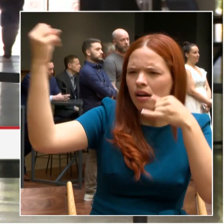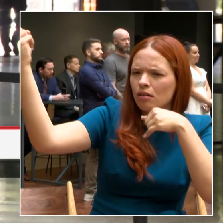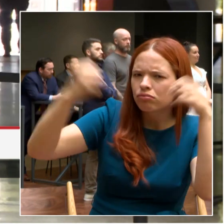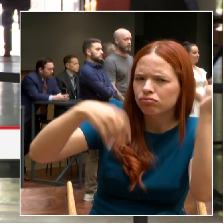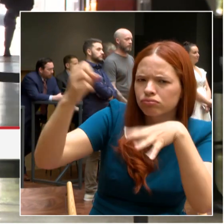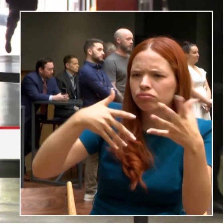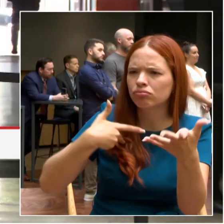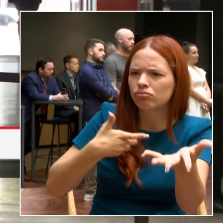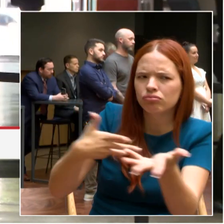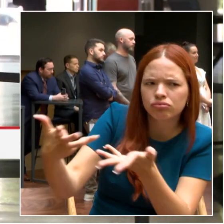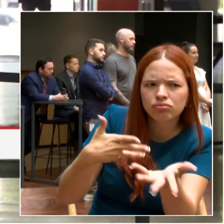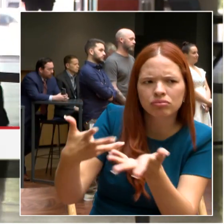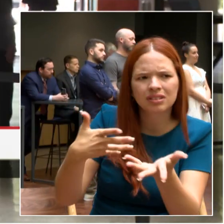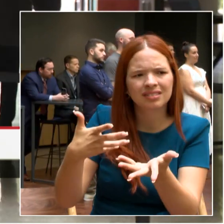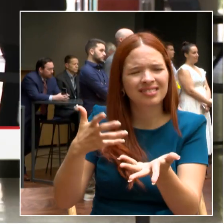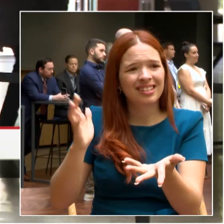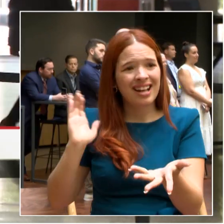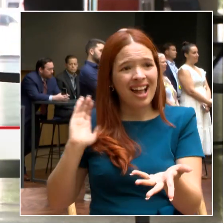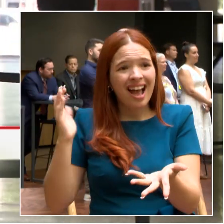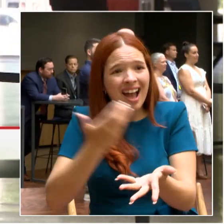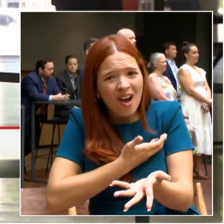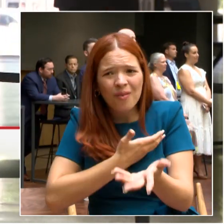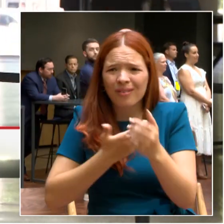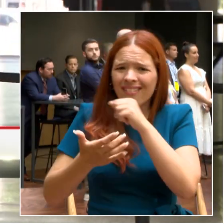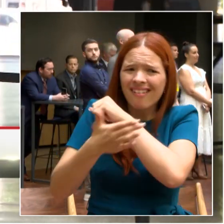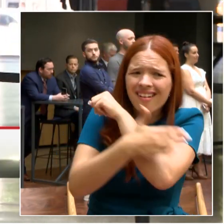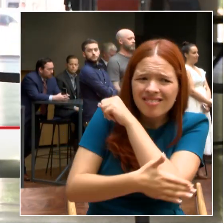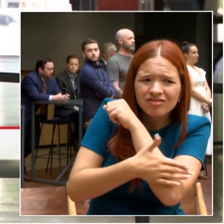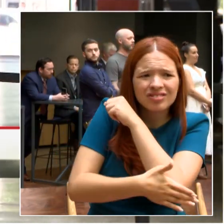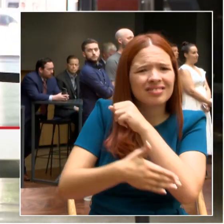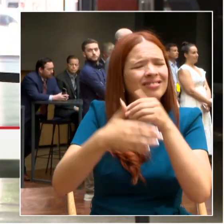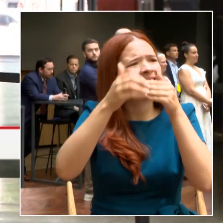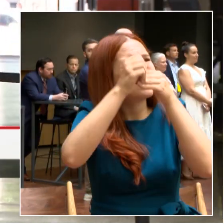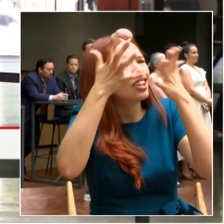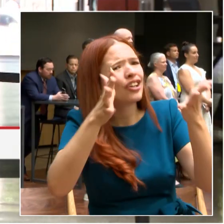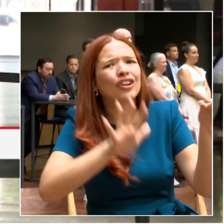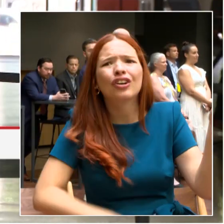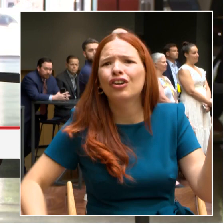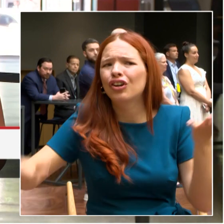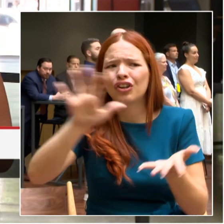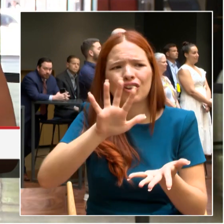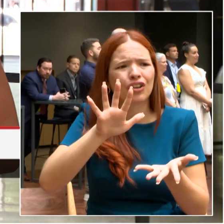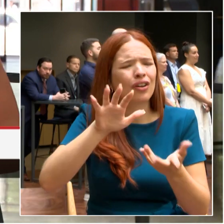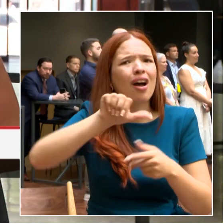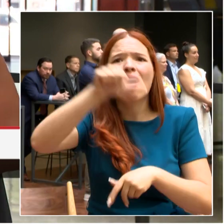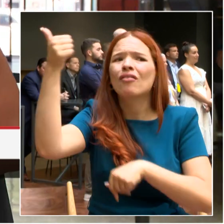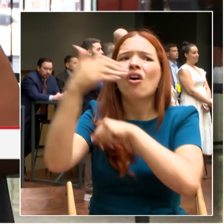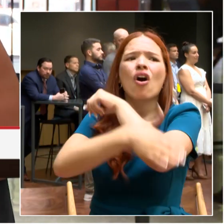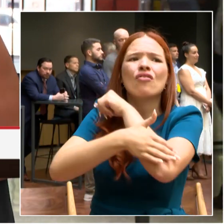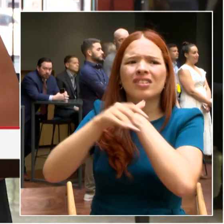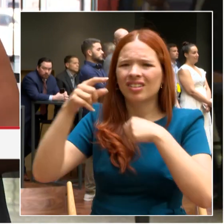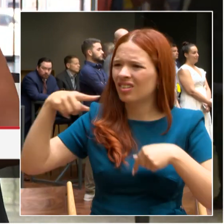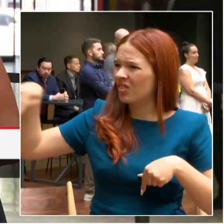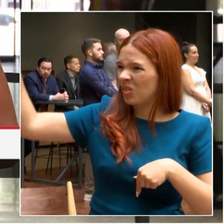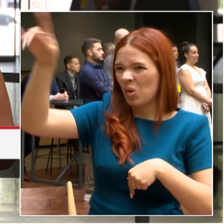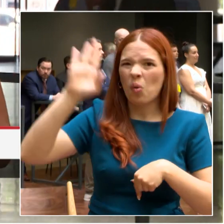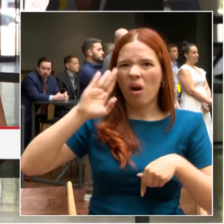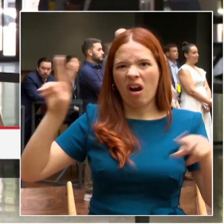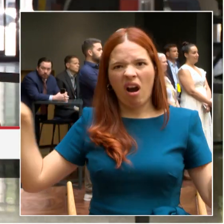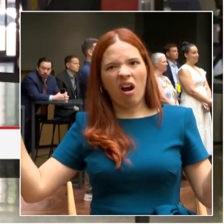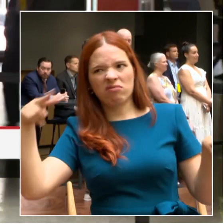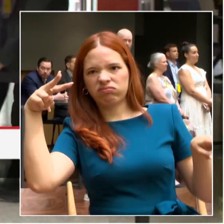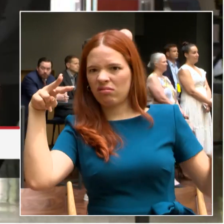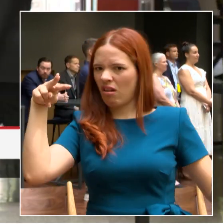most innovative and creative, and a place where people can come and grow their careers. And that's the